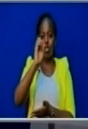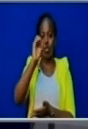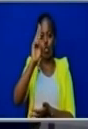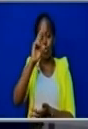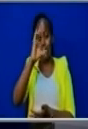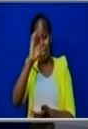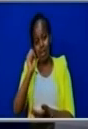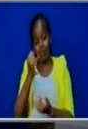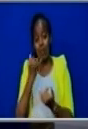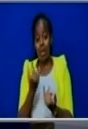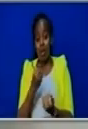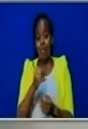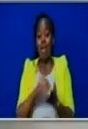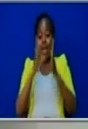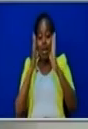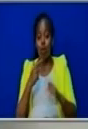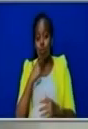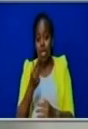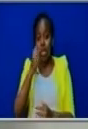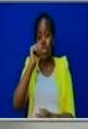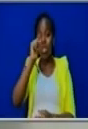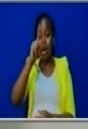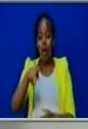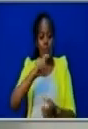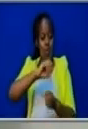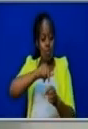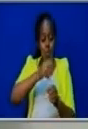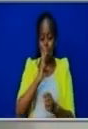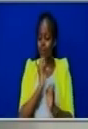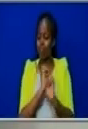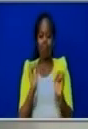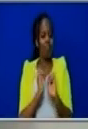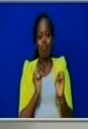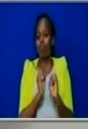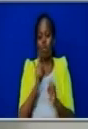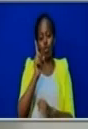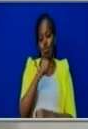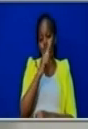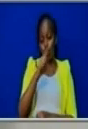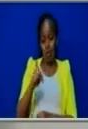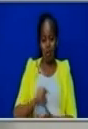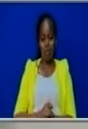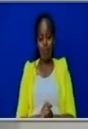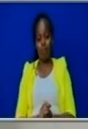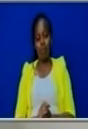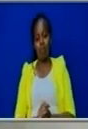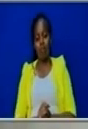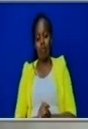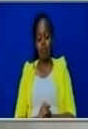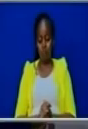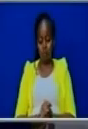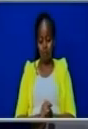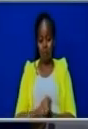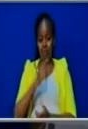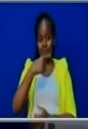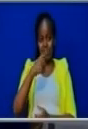Yes. So student, do not write for us Yes. that tap water is a source of water. It is not. It is not. It is not.